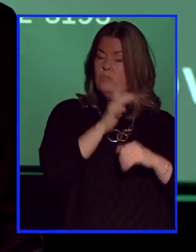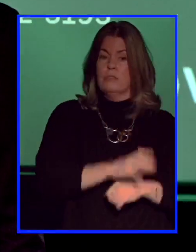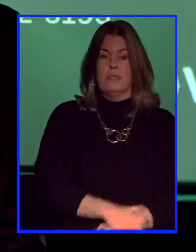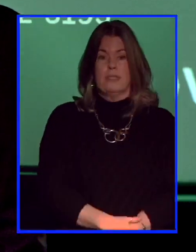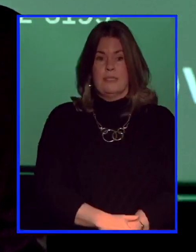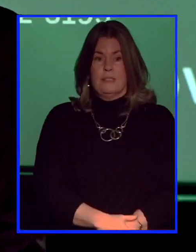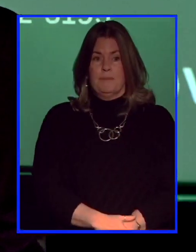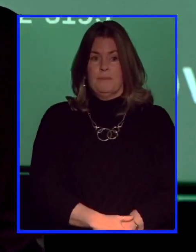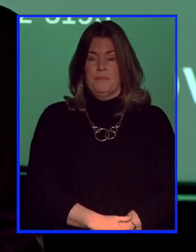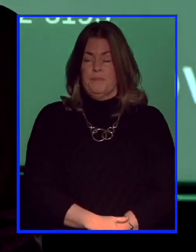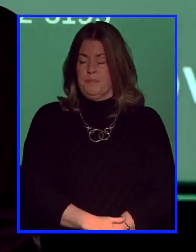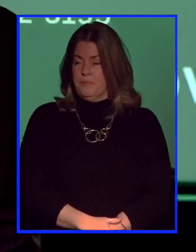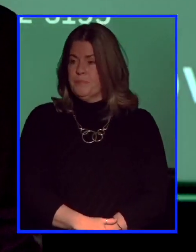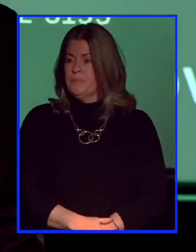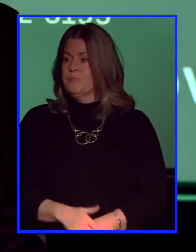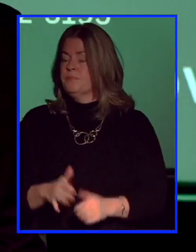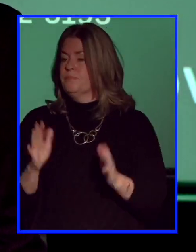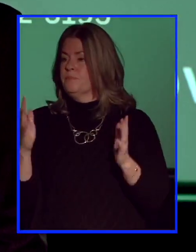And